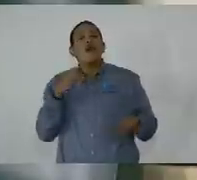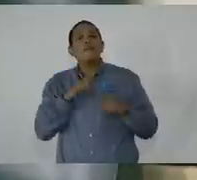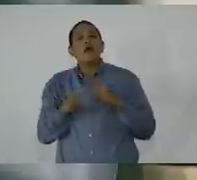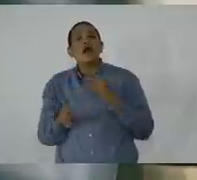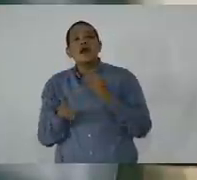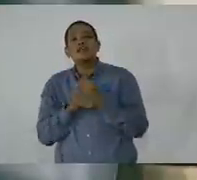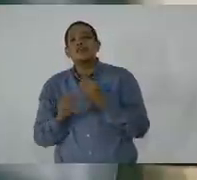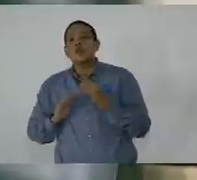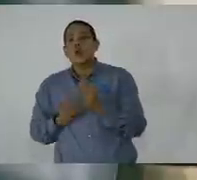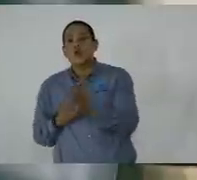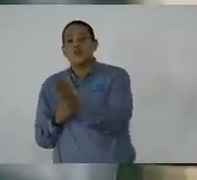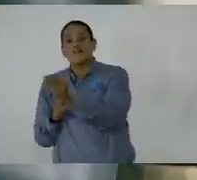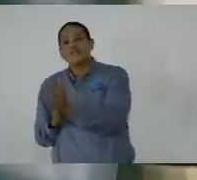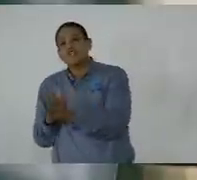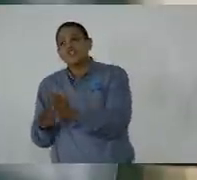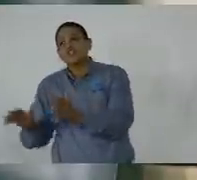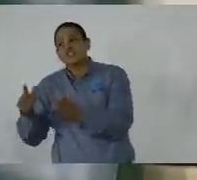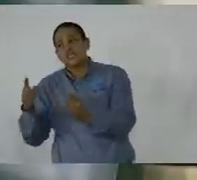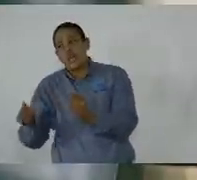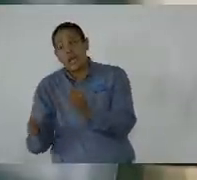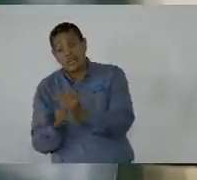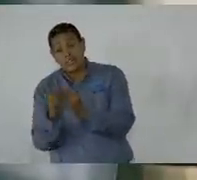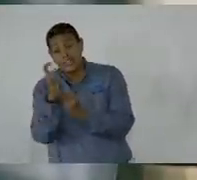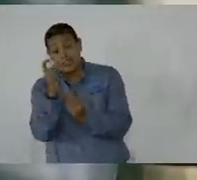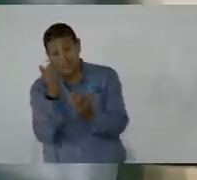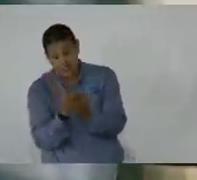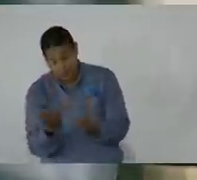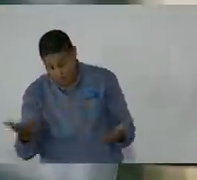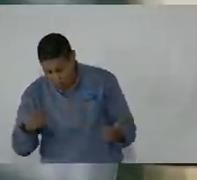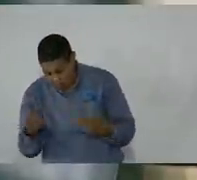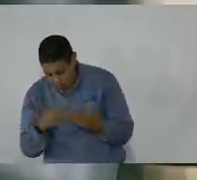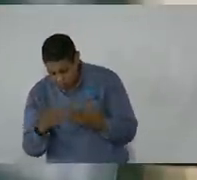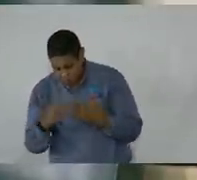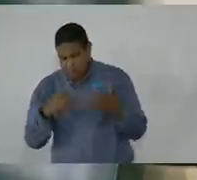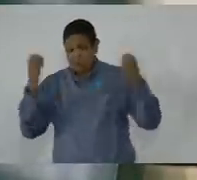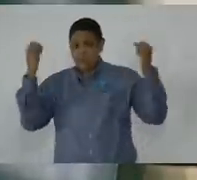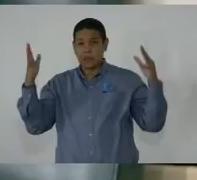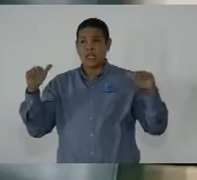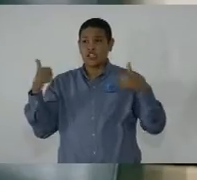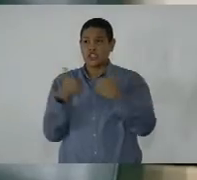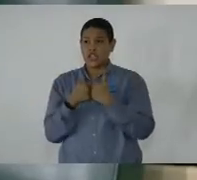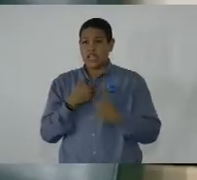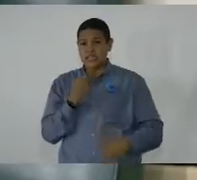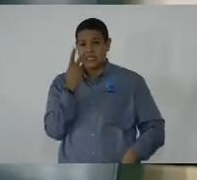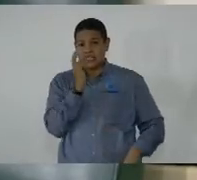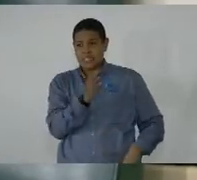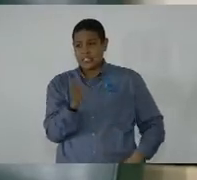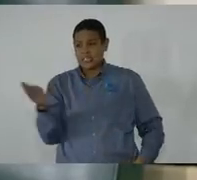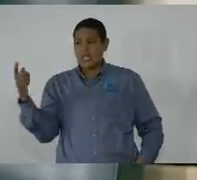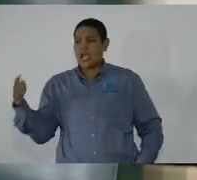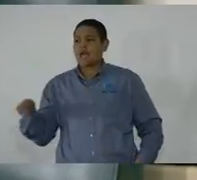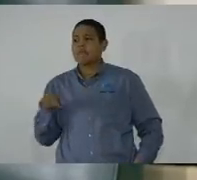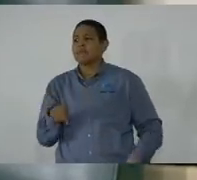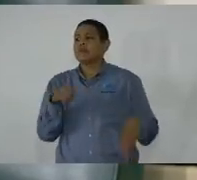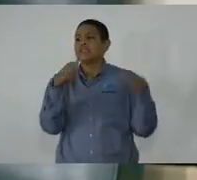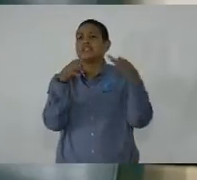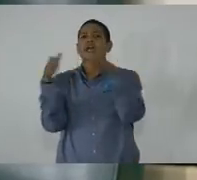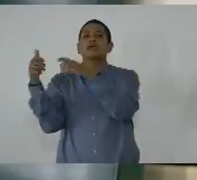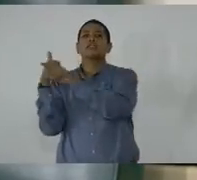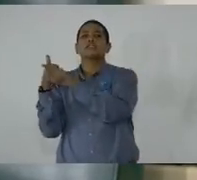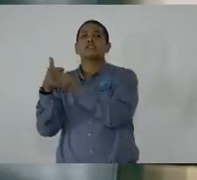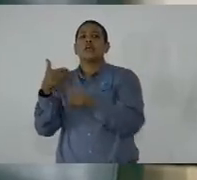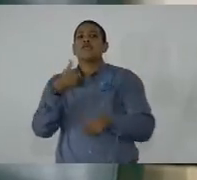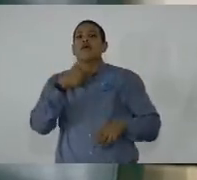also our fishers. Given the fact that, despite the many challenges, Madam Speaker, this sector had